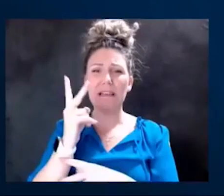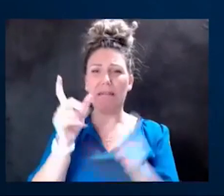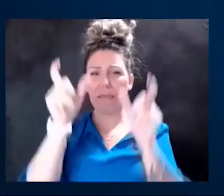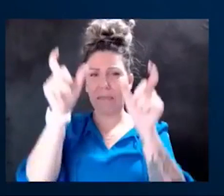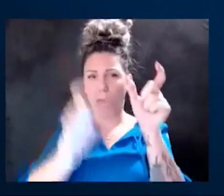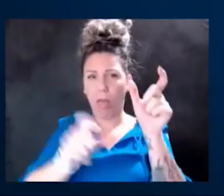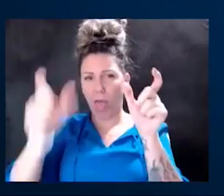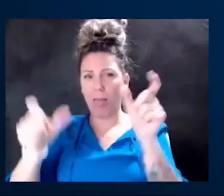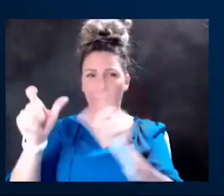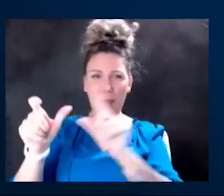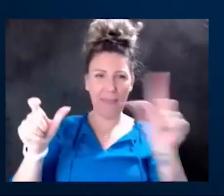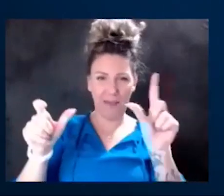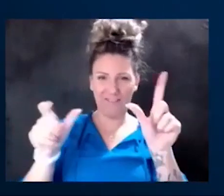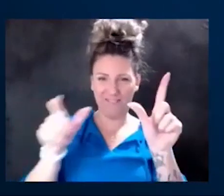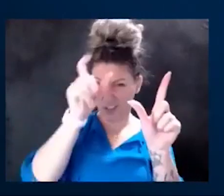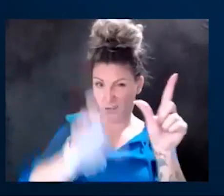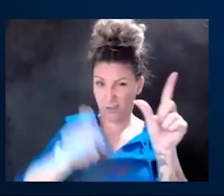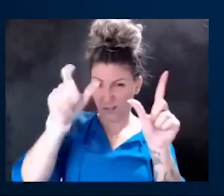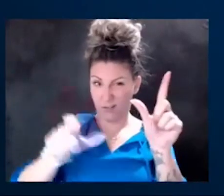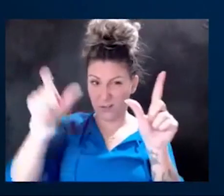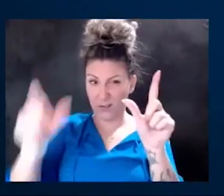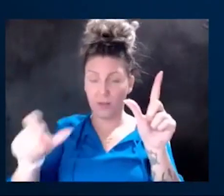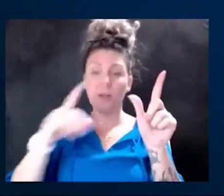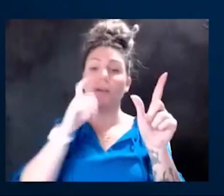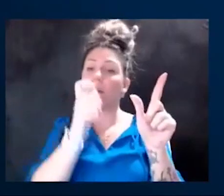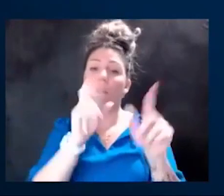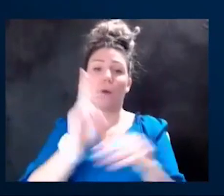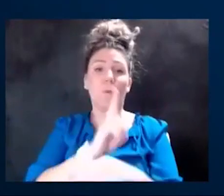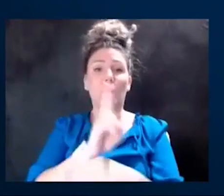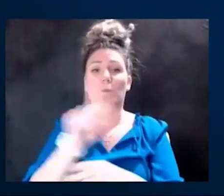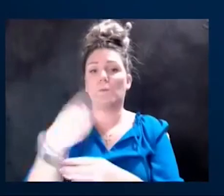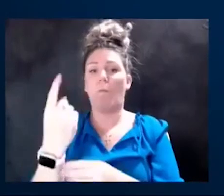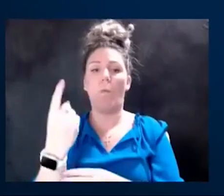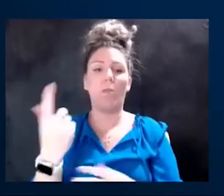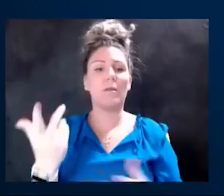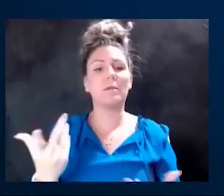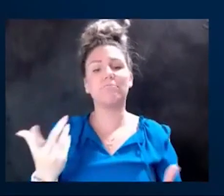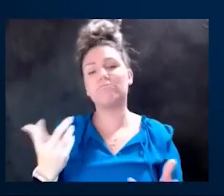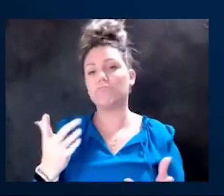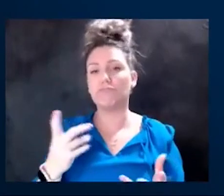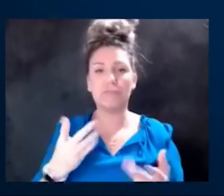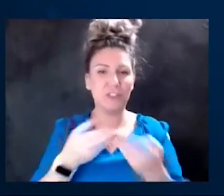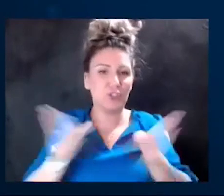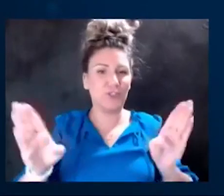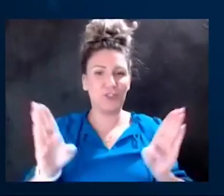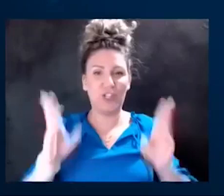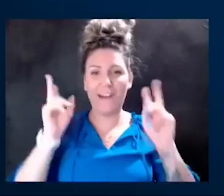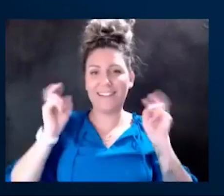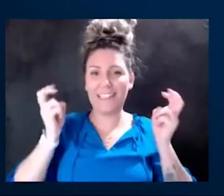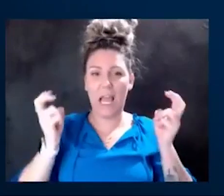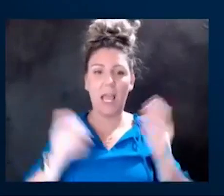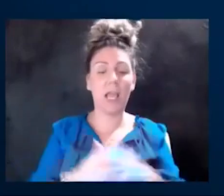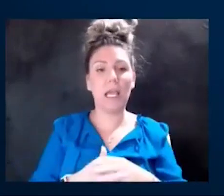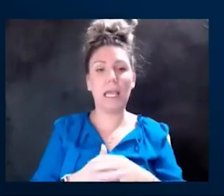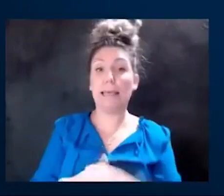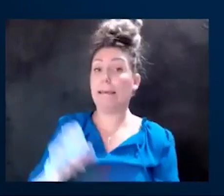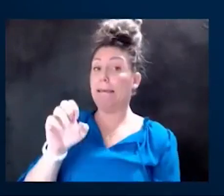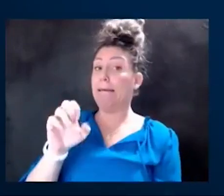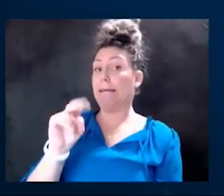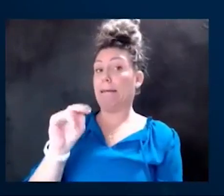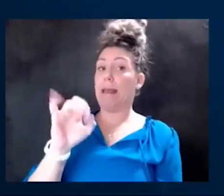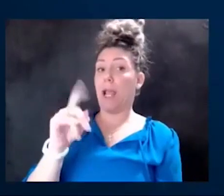there, they aren't just using some kind of generic title like inequities in New